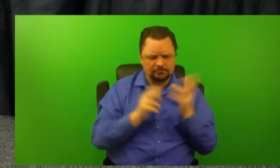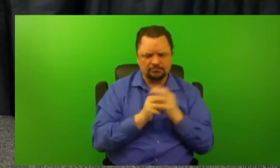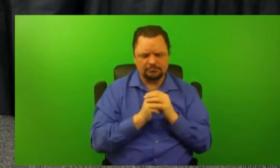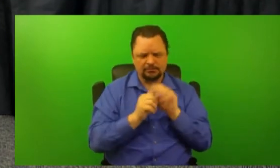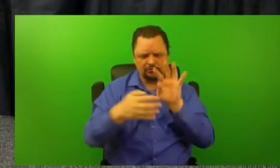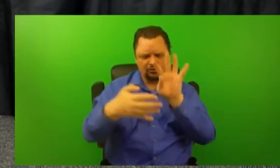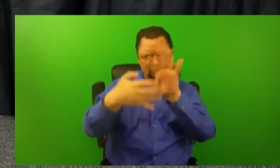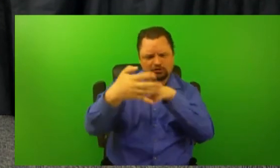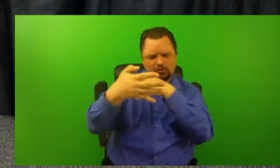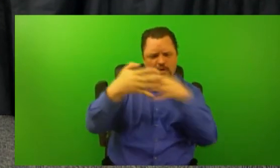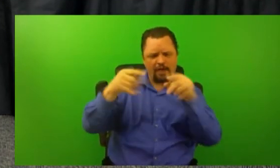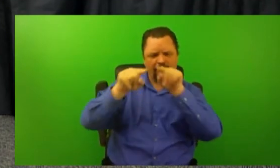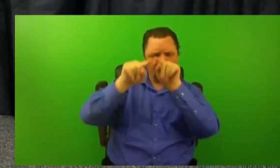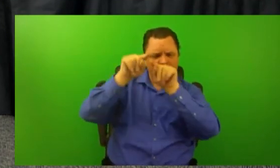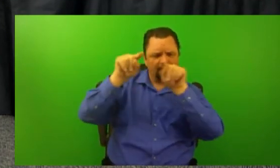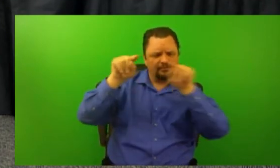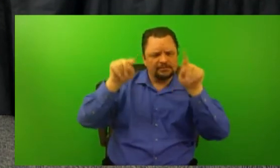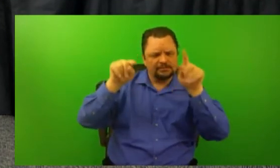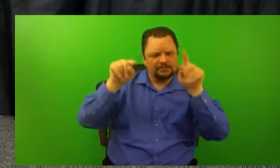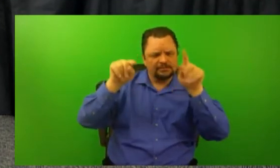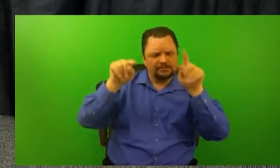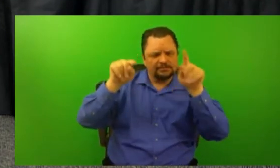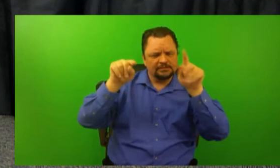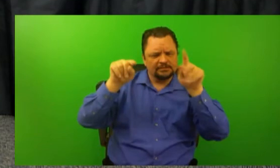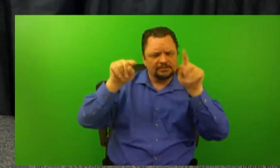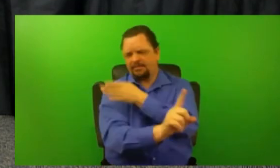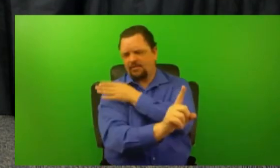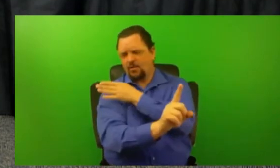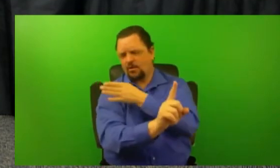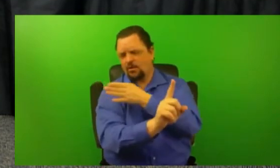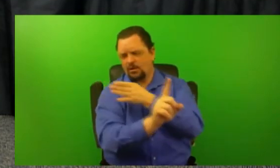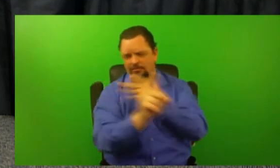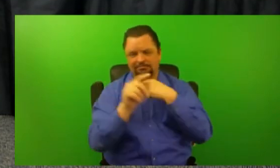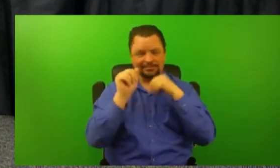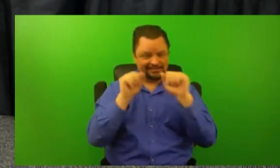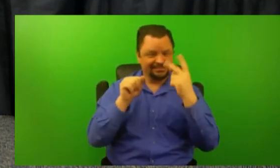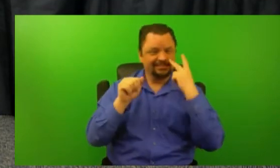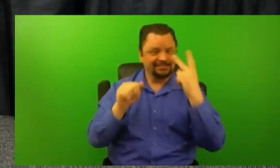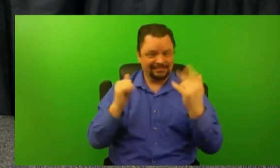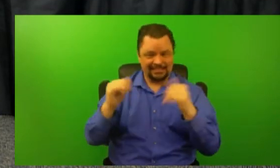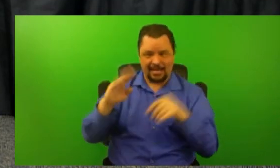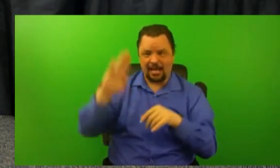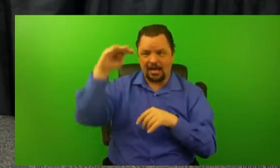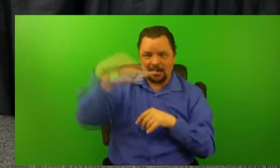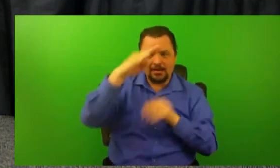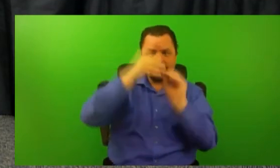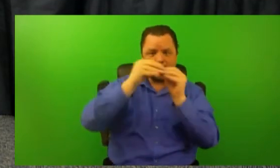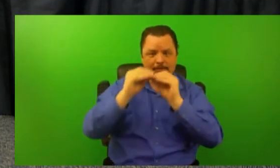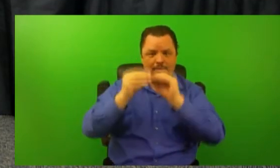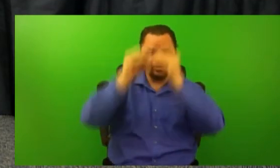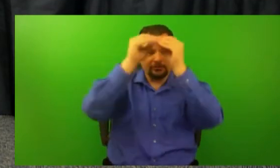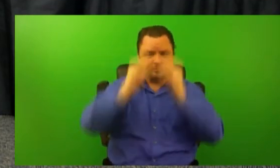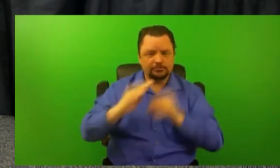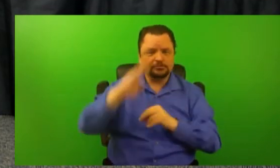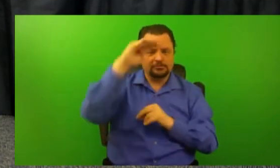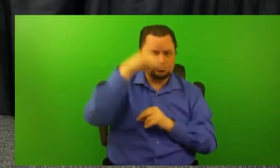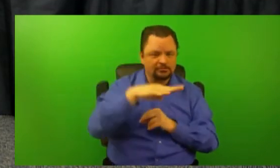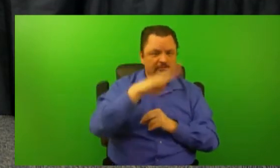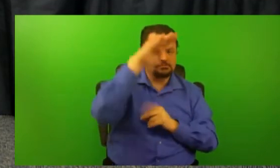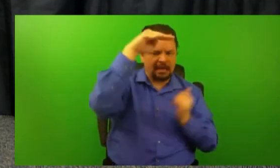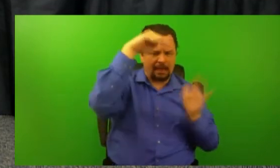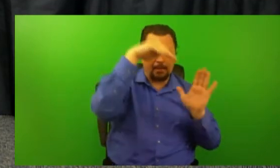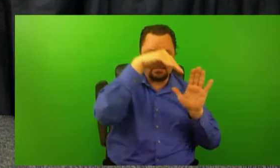previous waves and the trend of the current wave coming down compared to previous waves gives me more information than